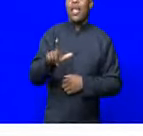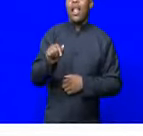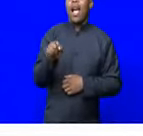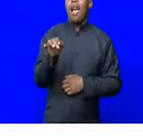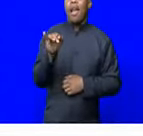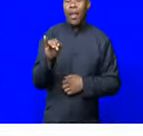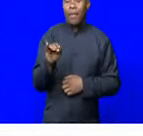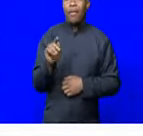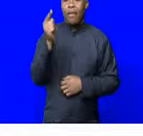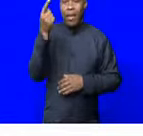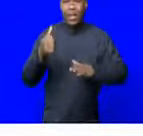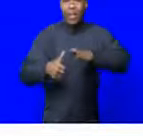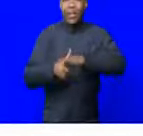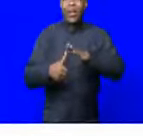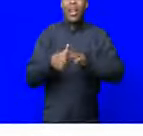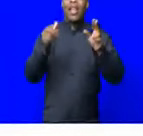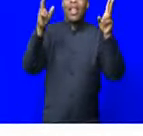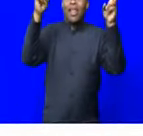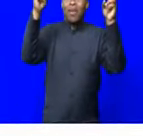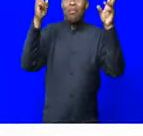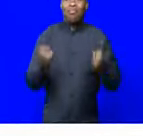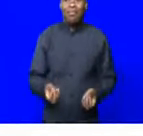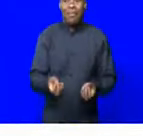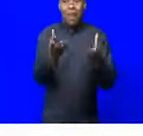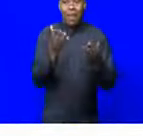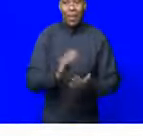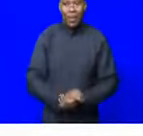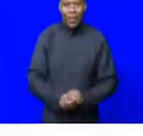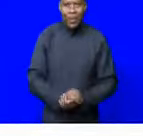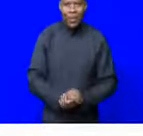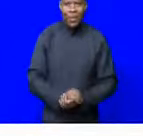alongside Zamanzi Manze, and here are your top stories.